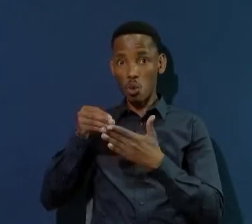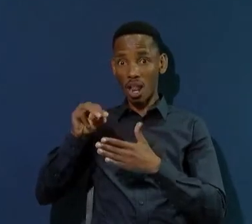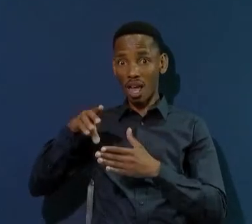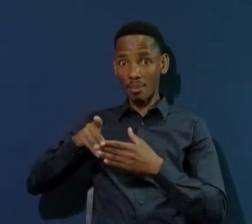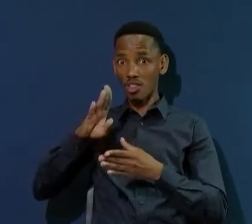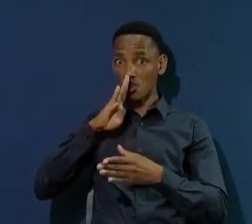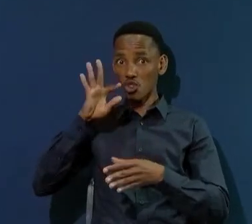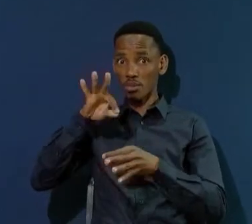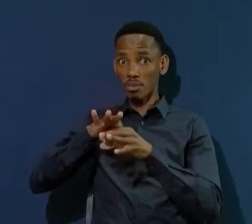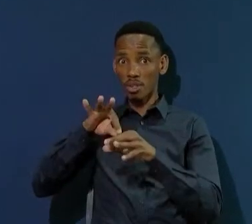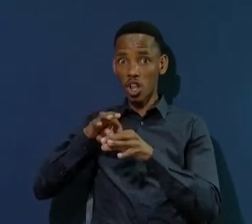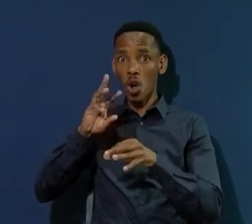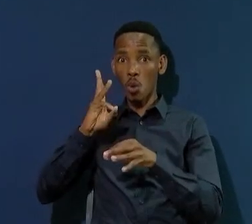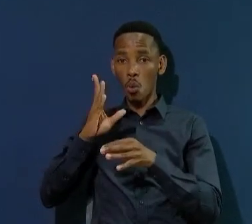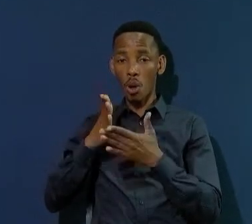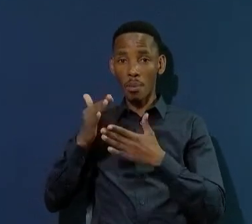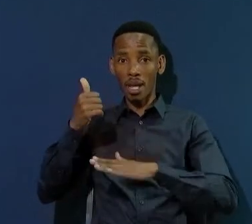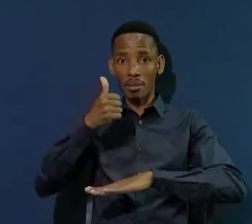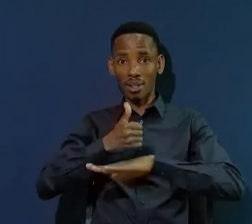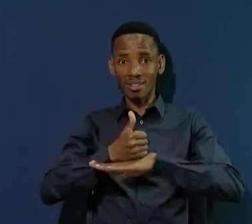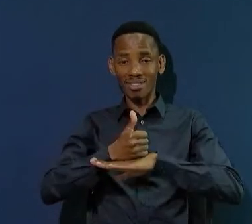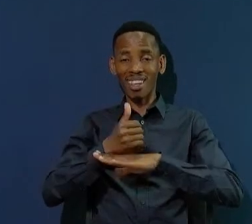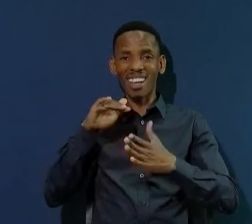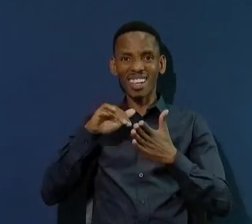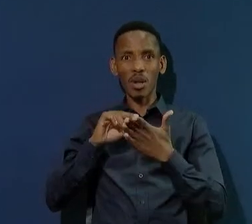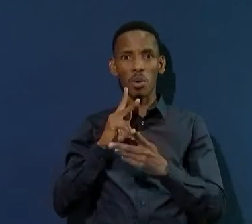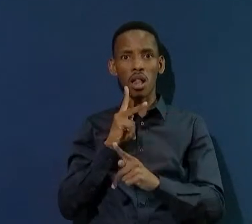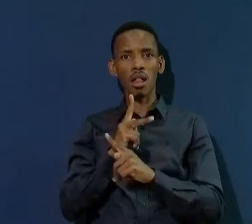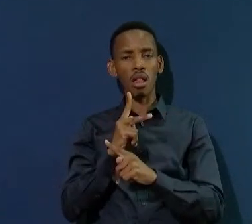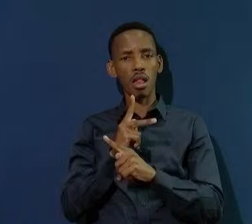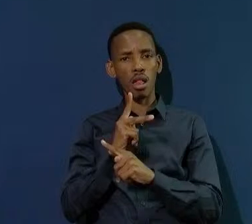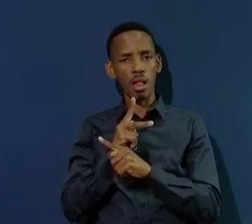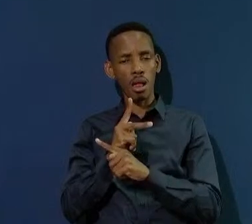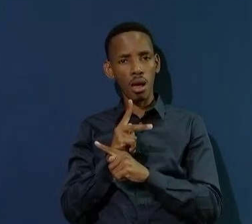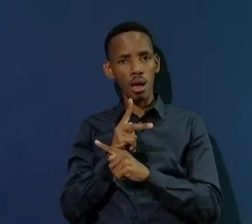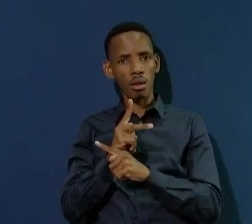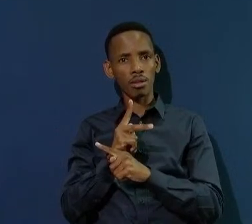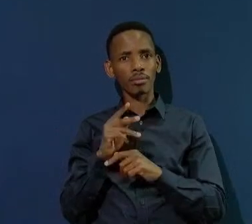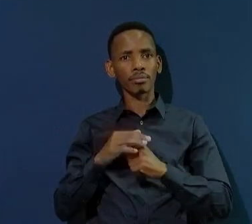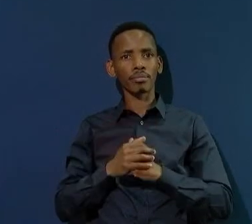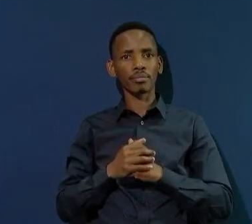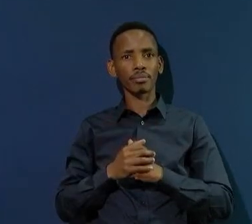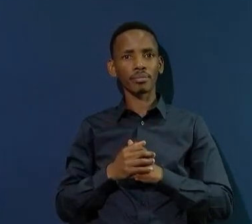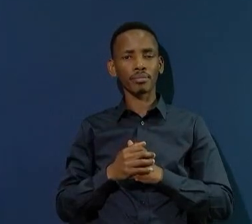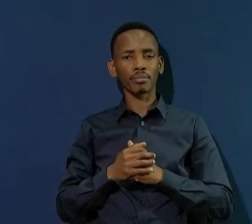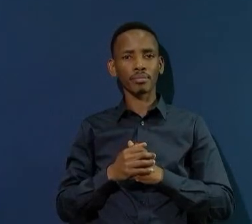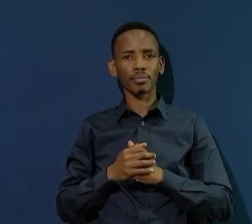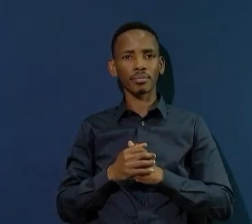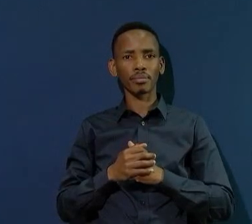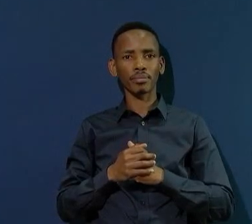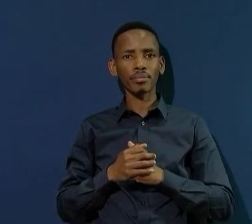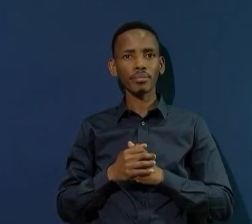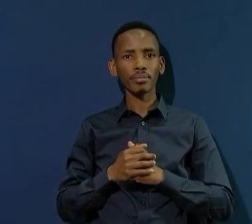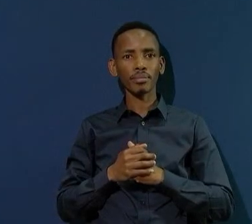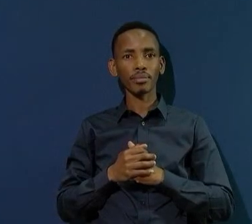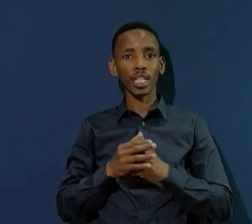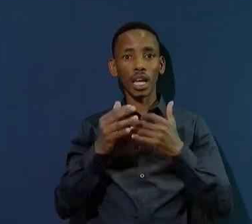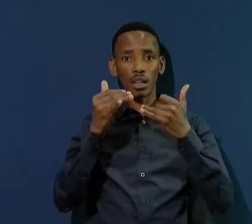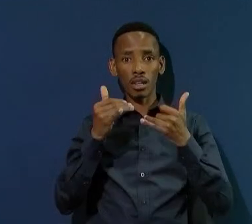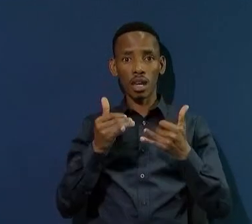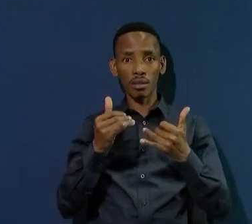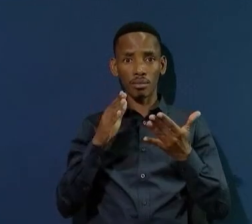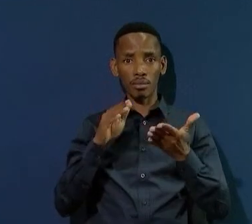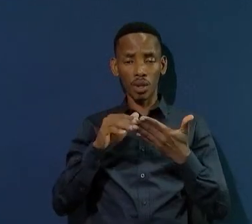those returning officers are going to keep them, and they are going to, they are in the hands of the